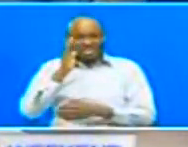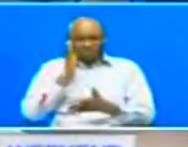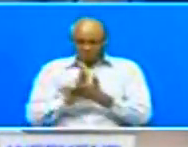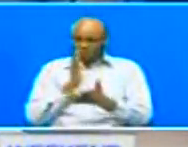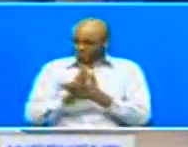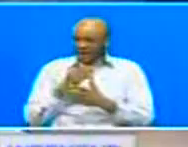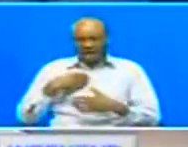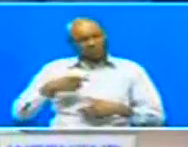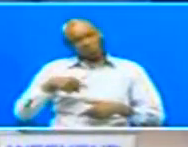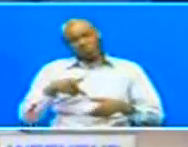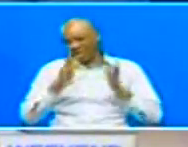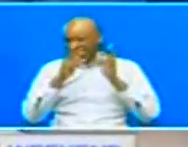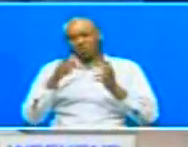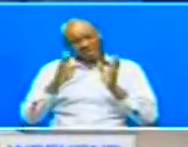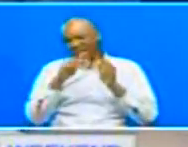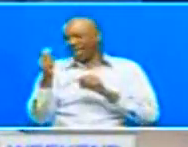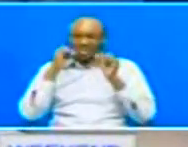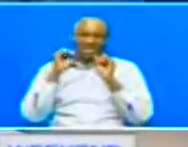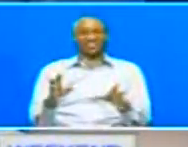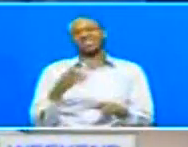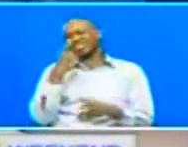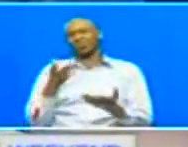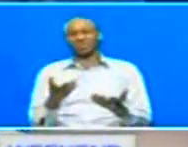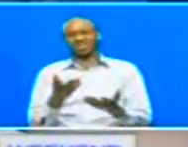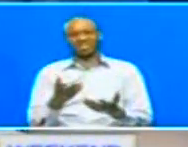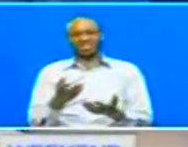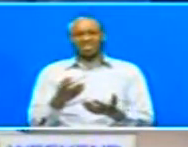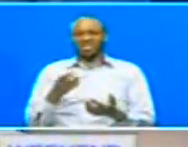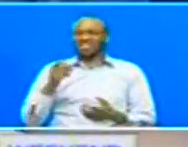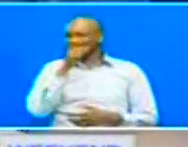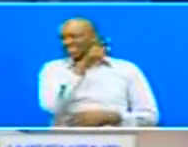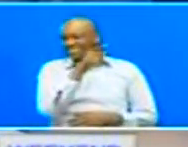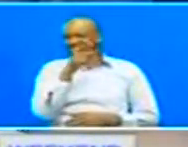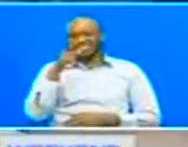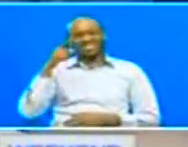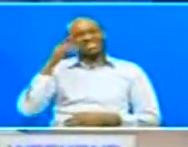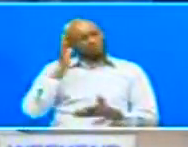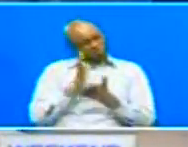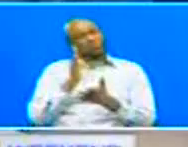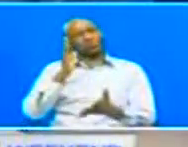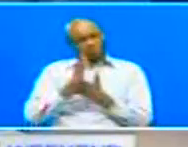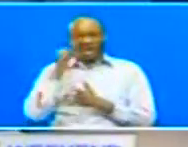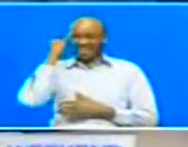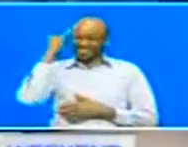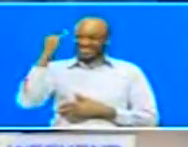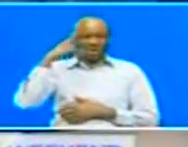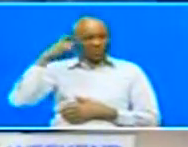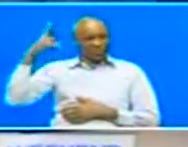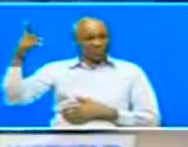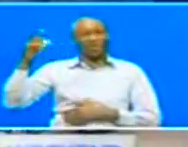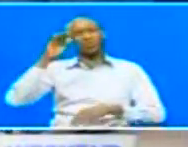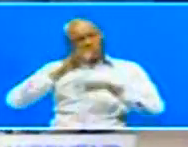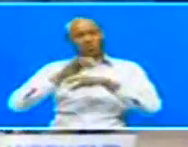no choice. I mean, how can you say no to those really, really, really dreamy